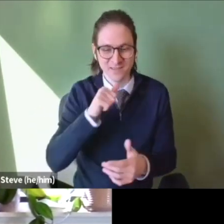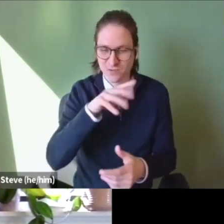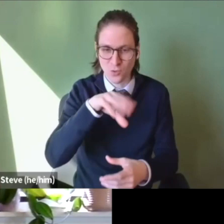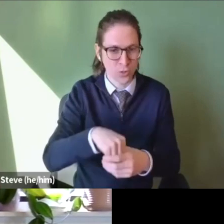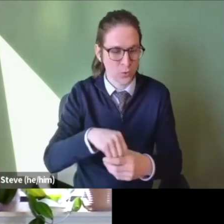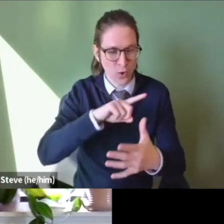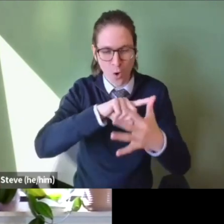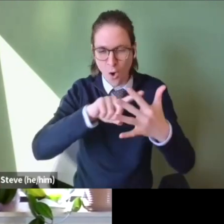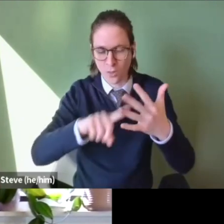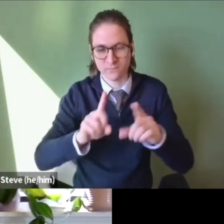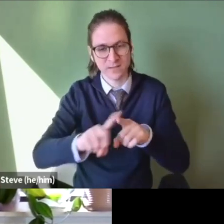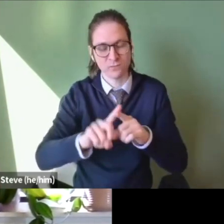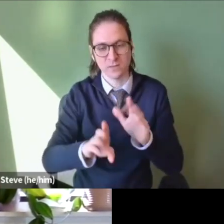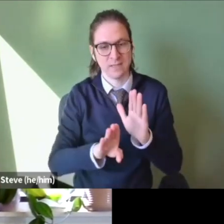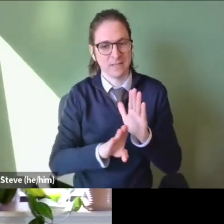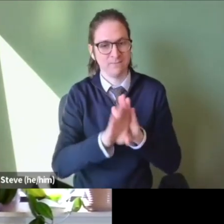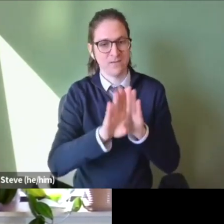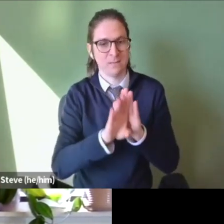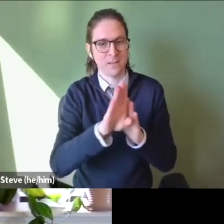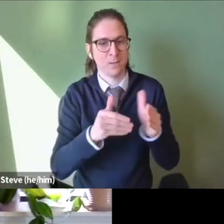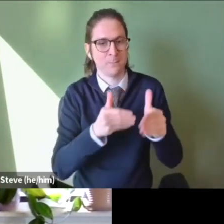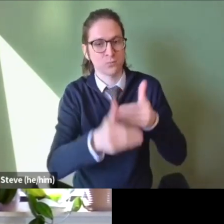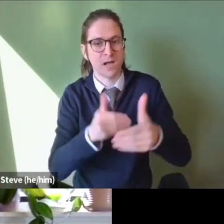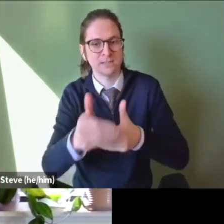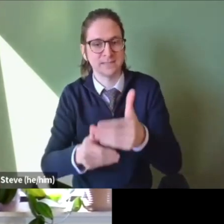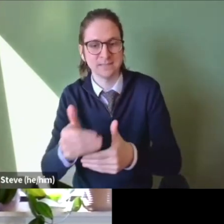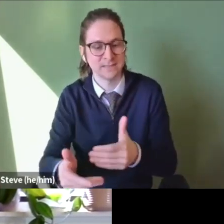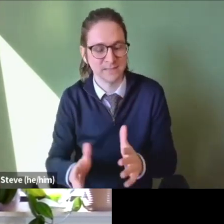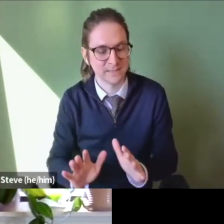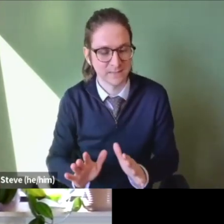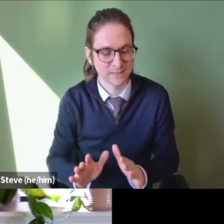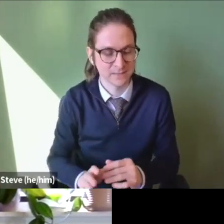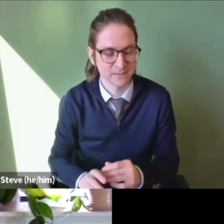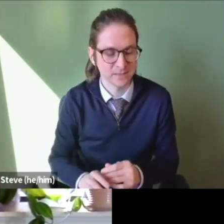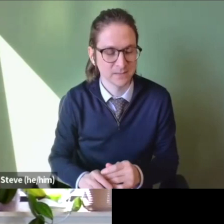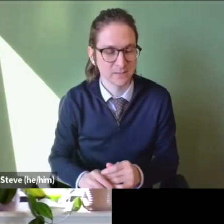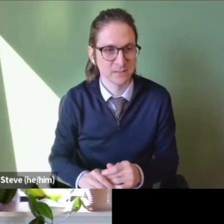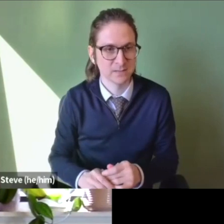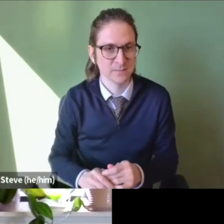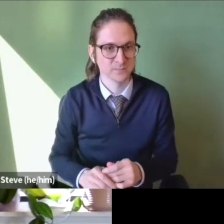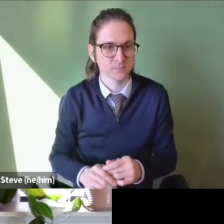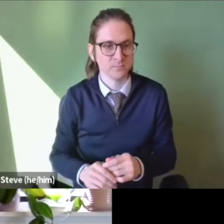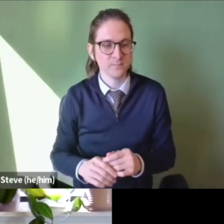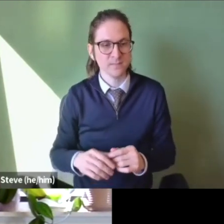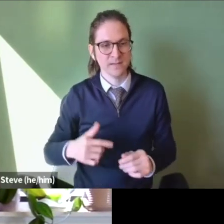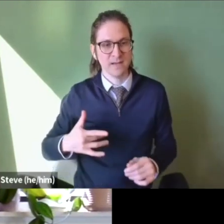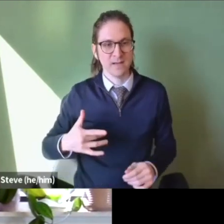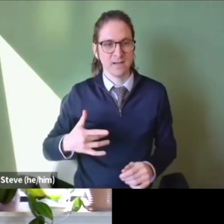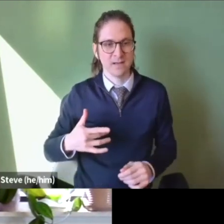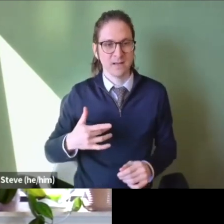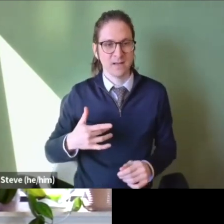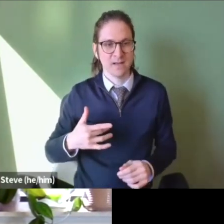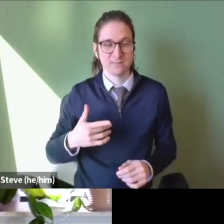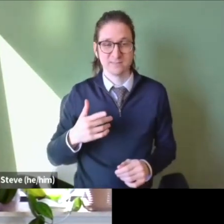we're trying to capture, because I think it's a false value to think that schooling, it should only be